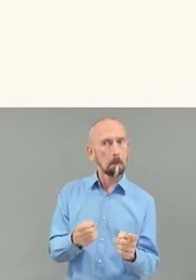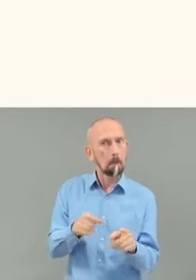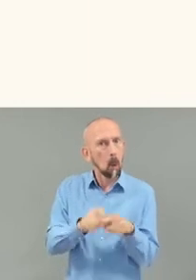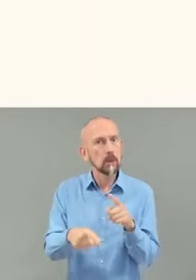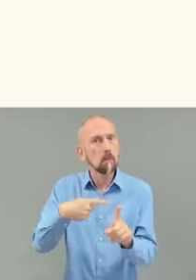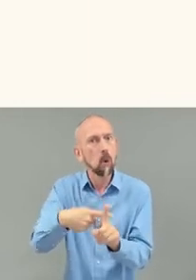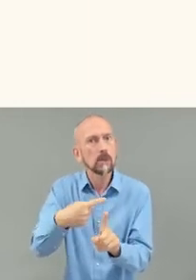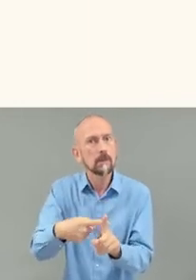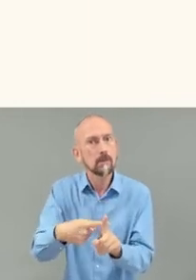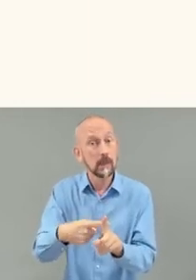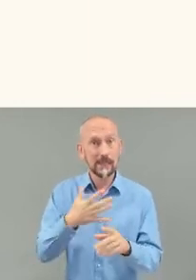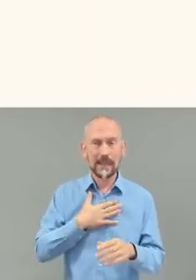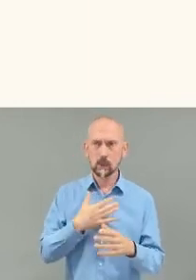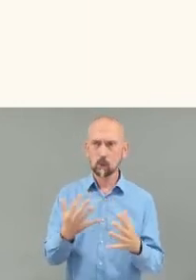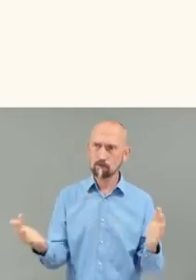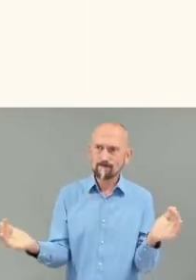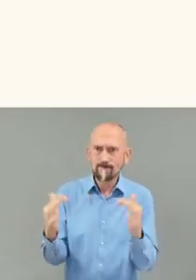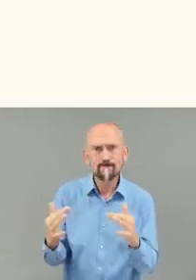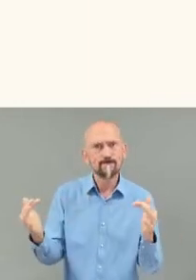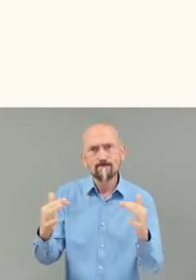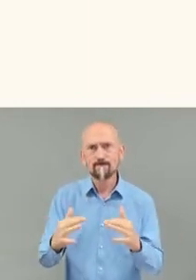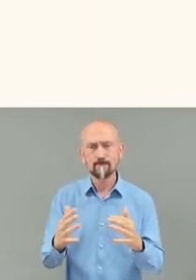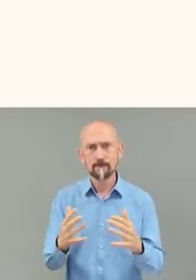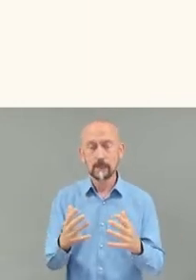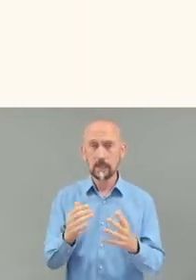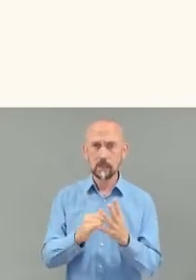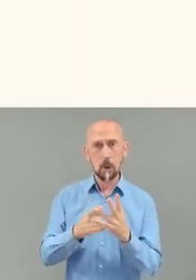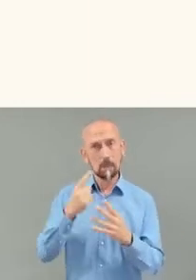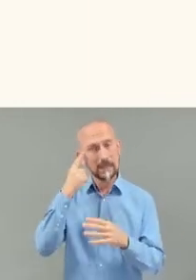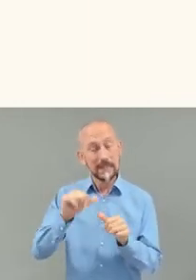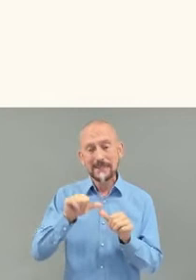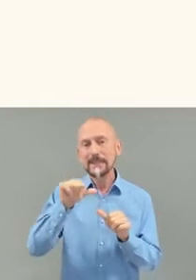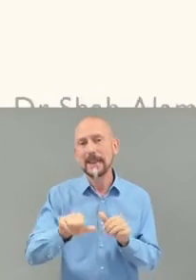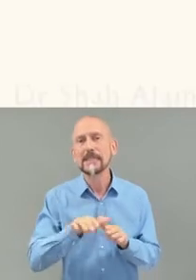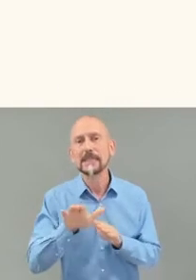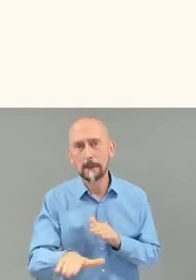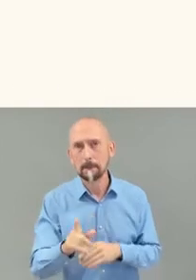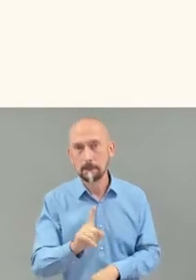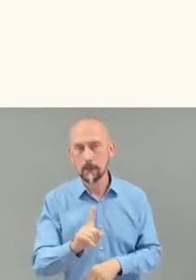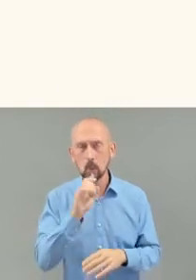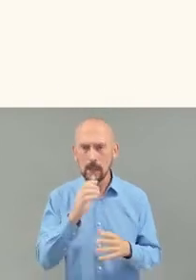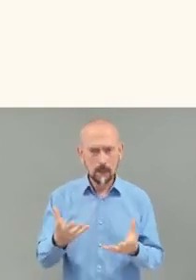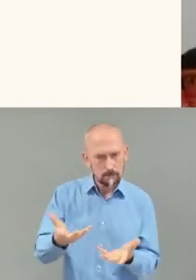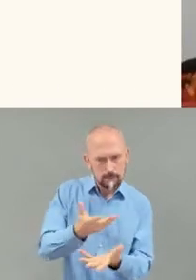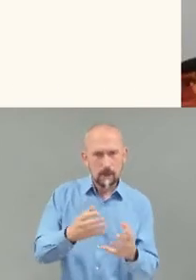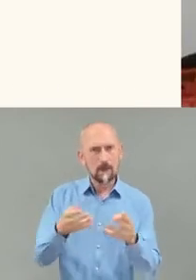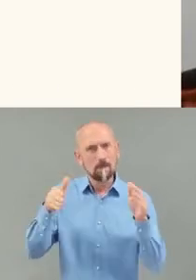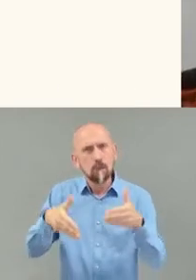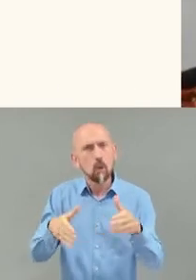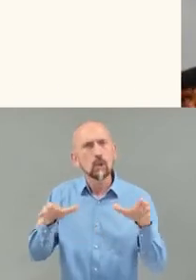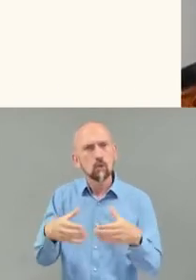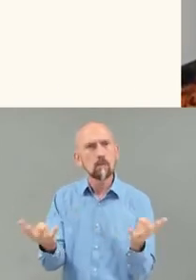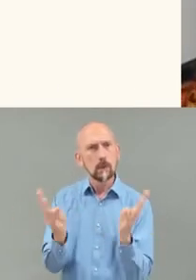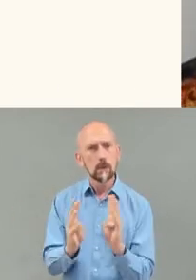have a space like this. So the next step would be to have a focus group and then to develop the space from that. Co-founders